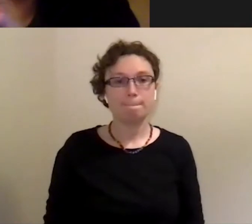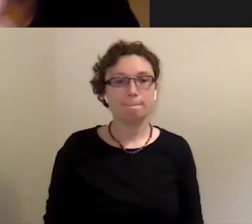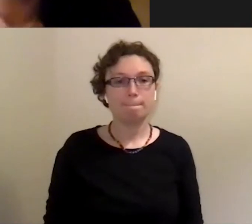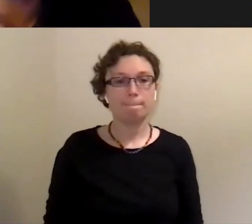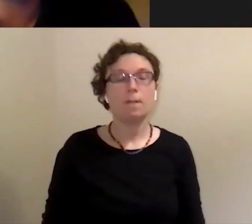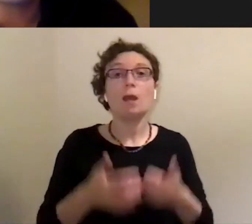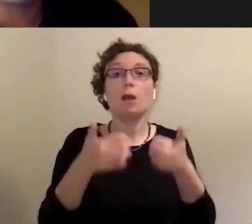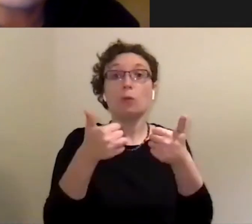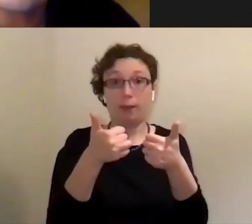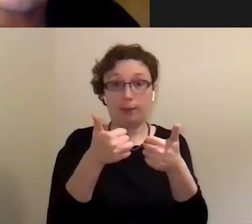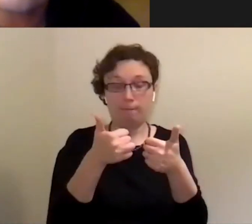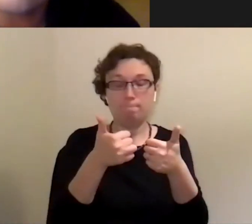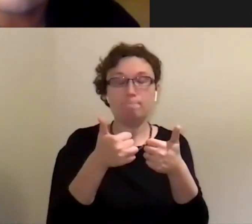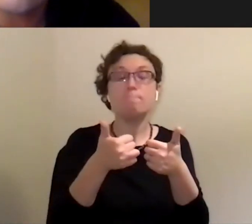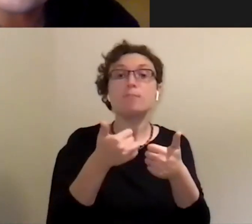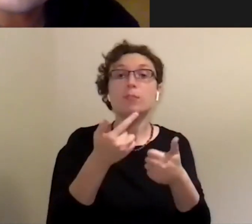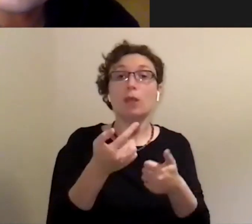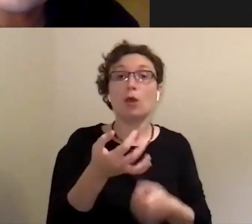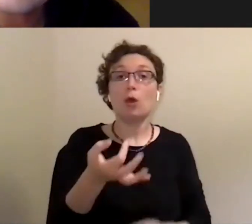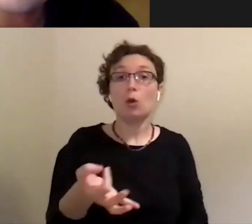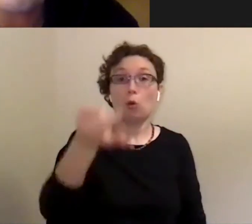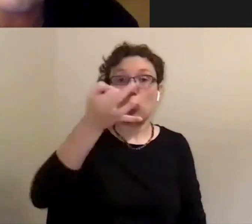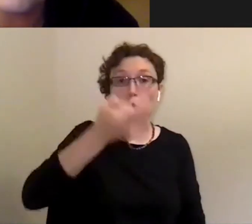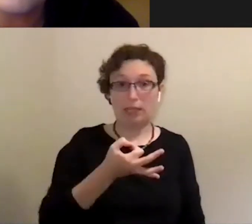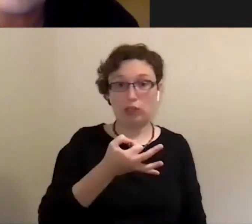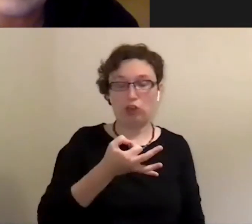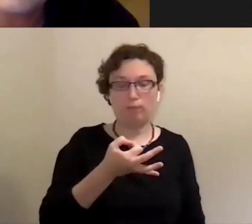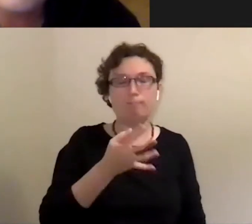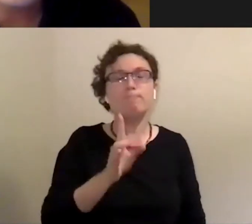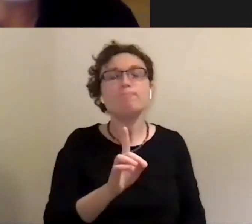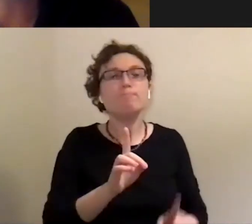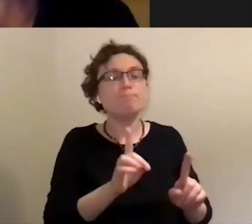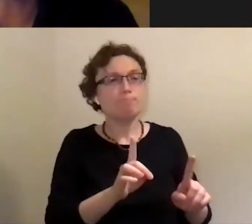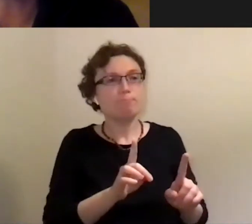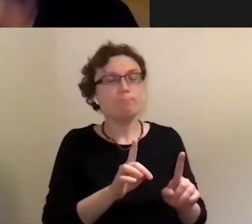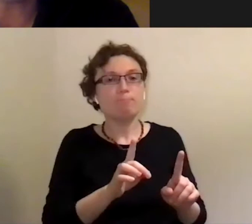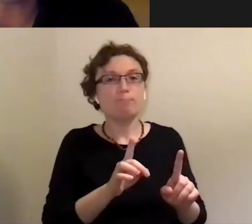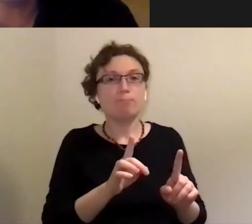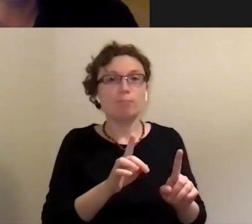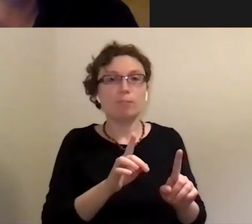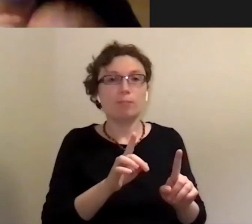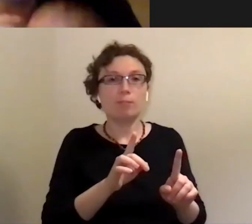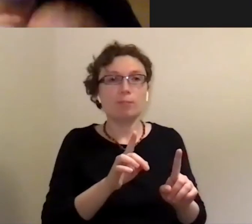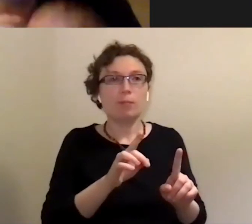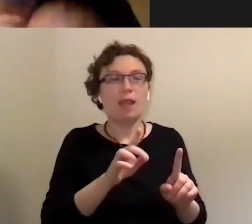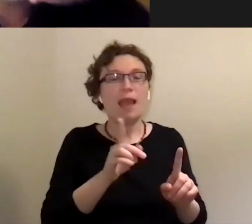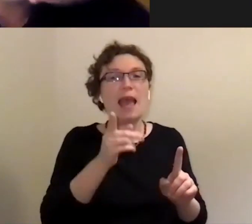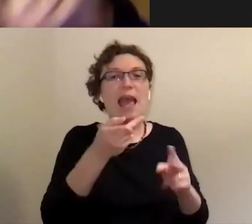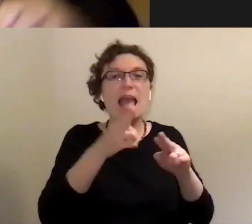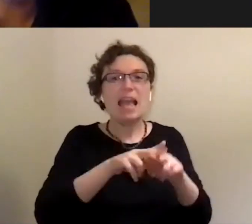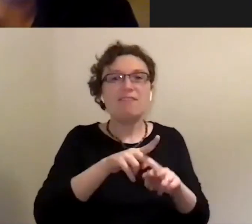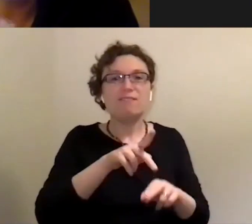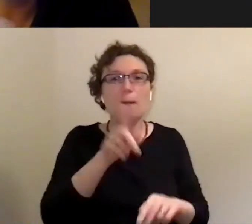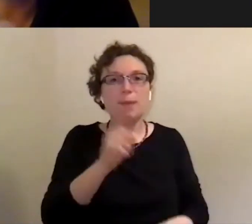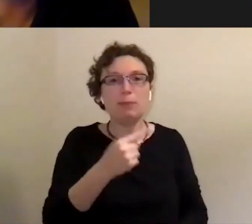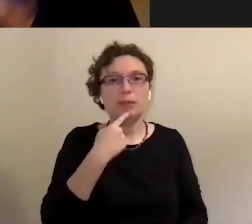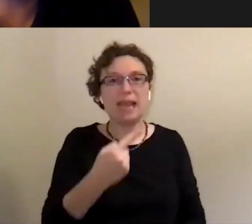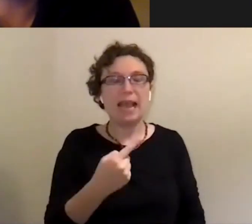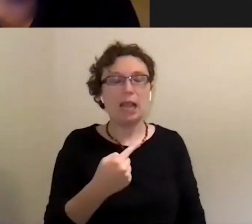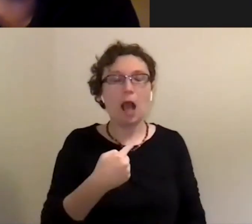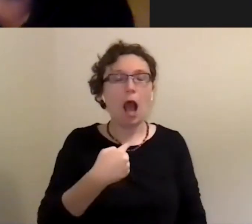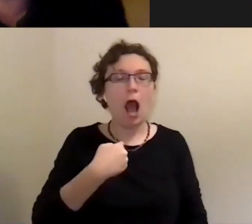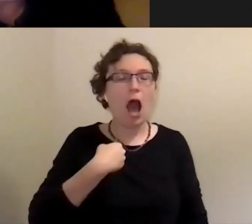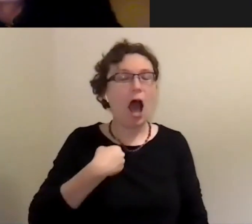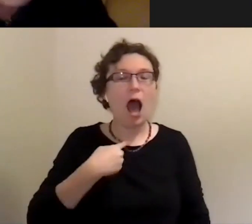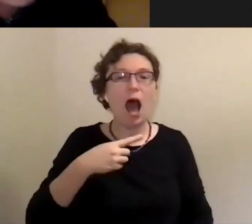Okay, one question we've got. What do you say to people who say, I don't see colour? Oh, yeah, I